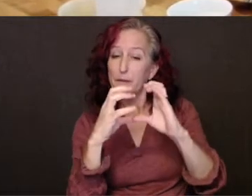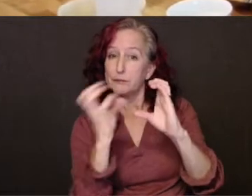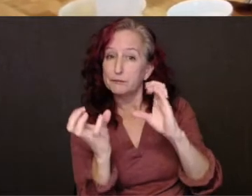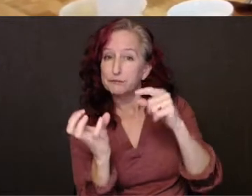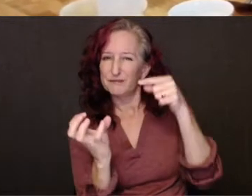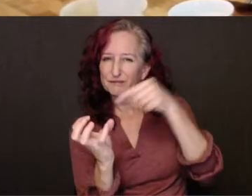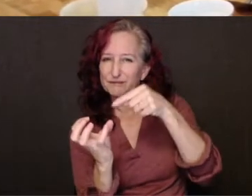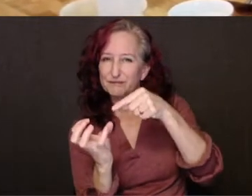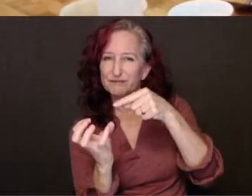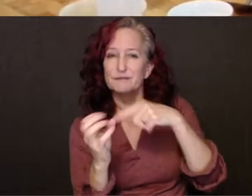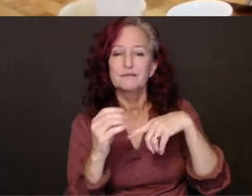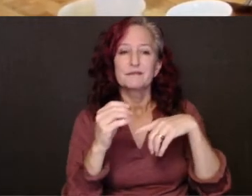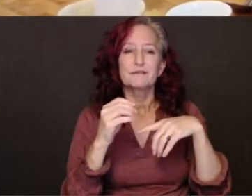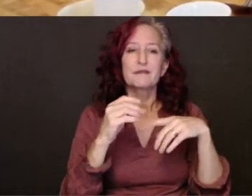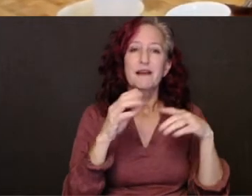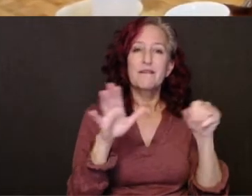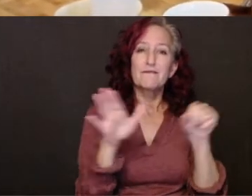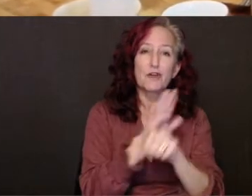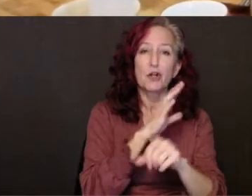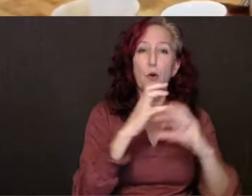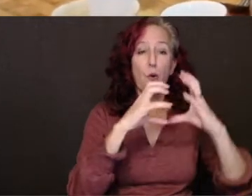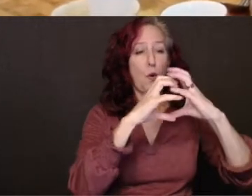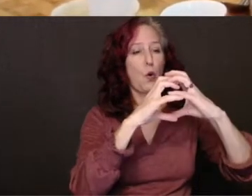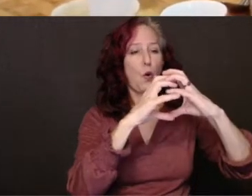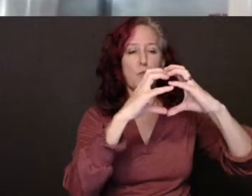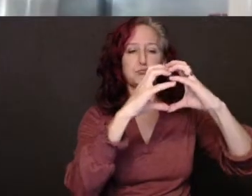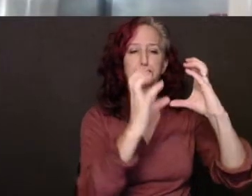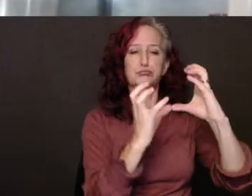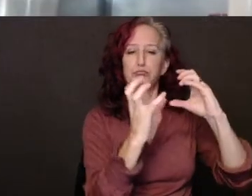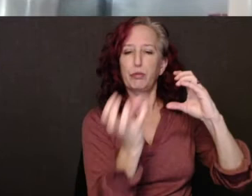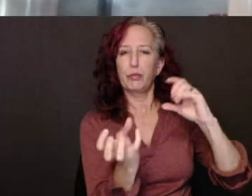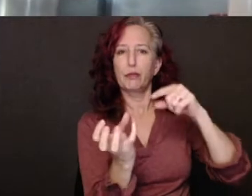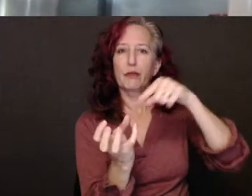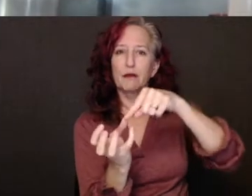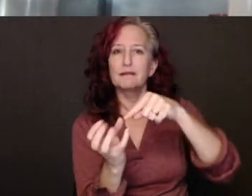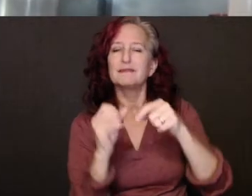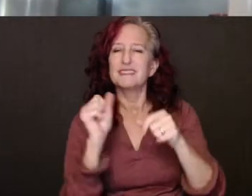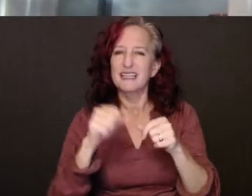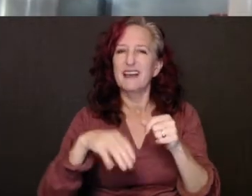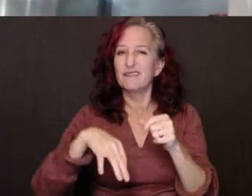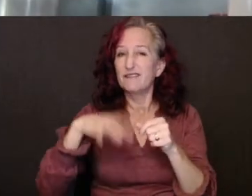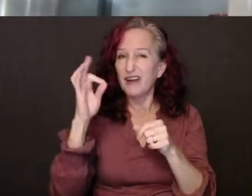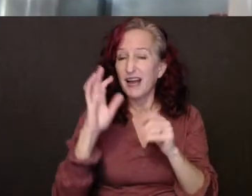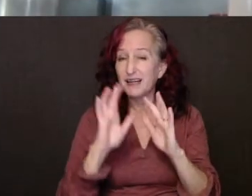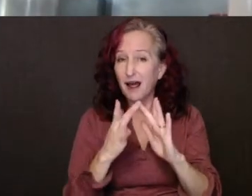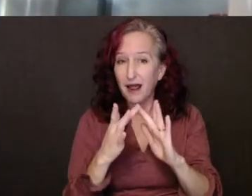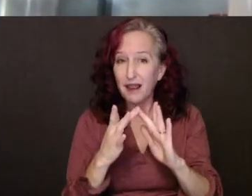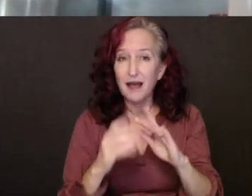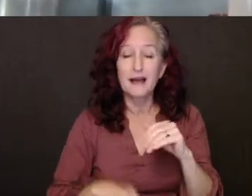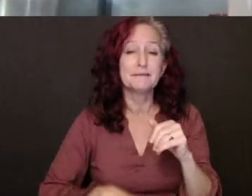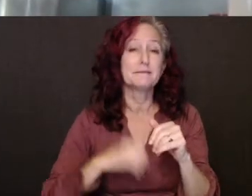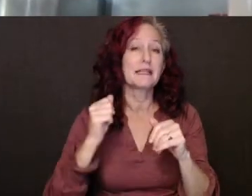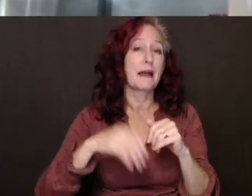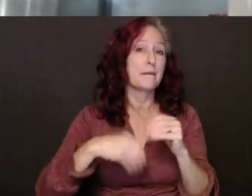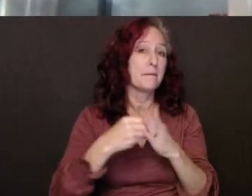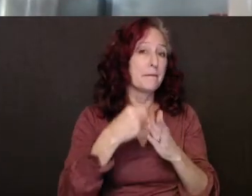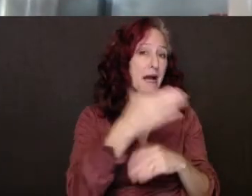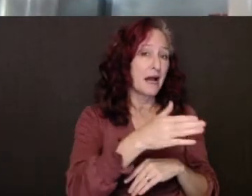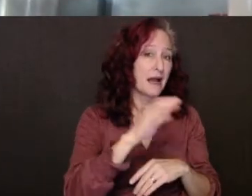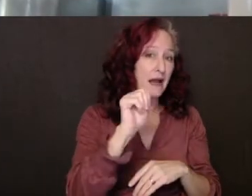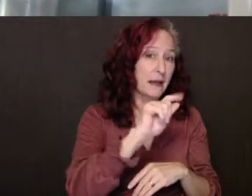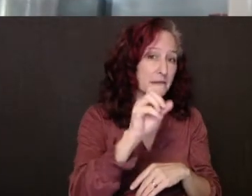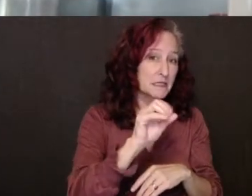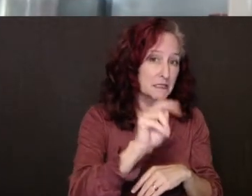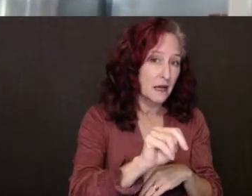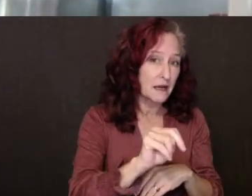pearl hominy is actually a hominy that's kind of cracked. It is pretty much like the broken piece of a